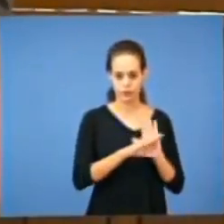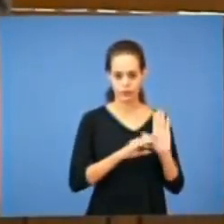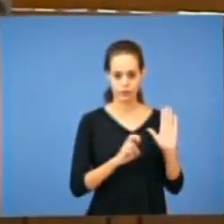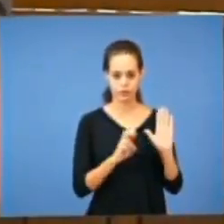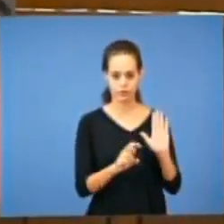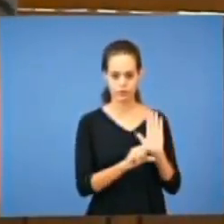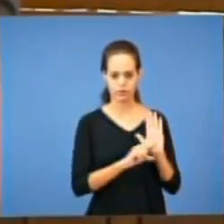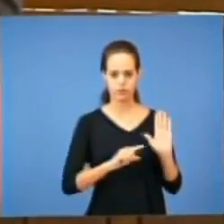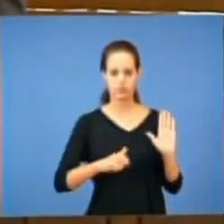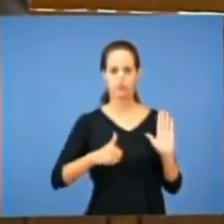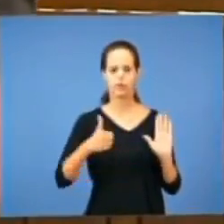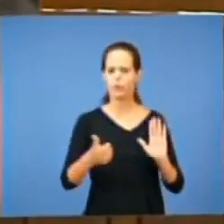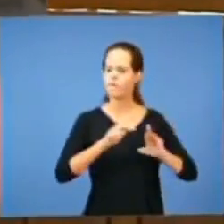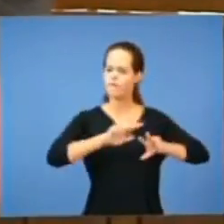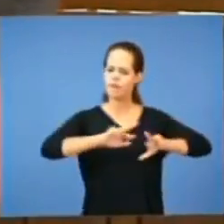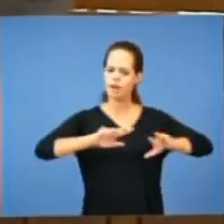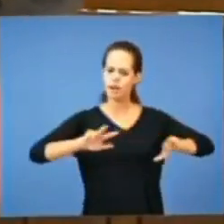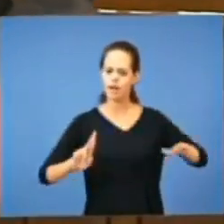5:1.